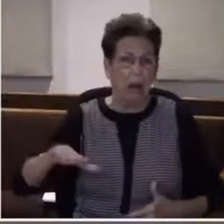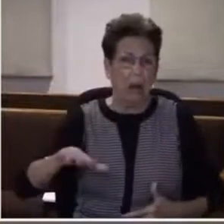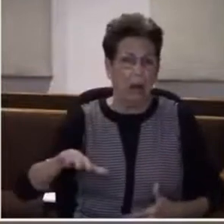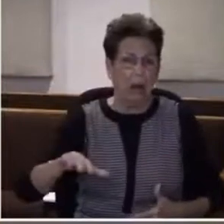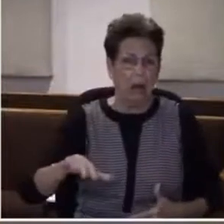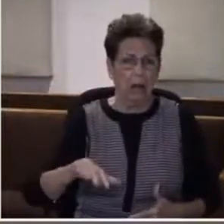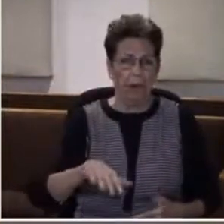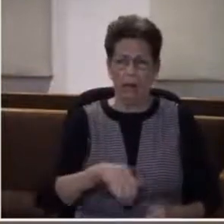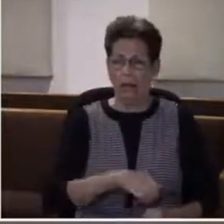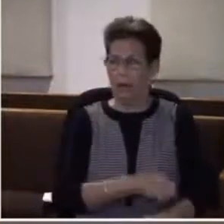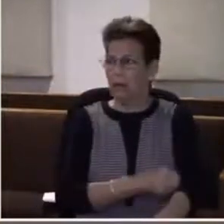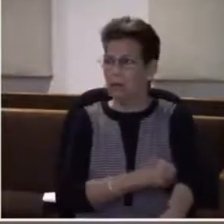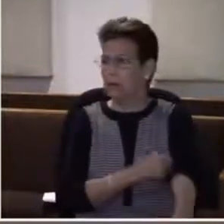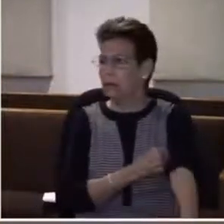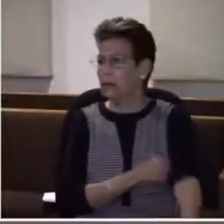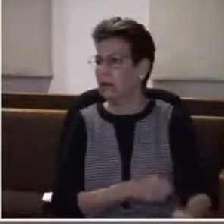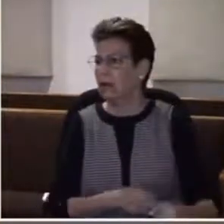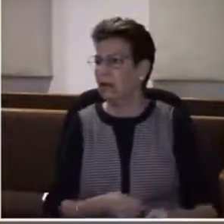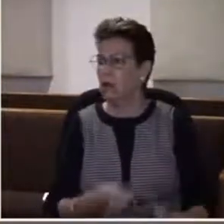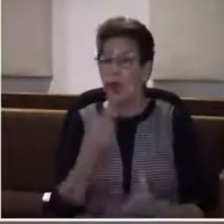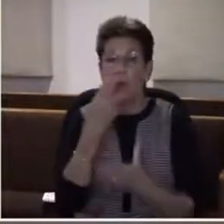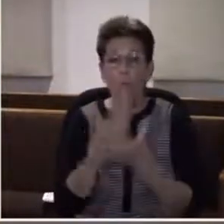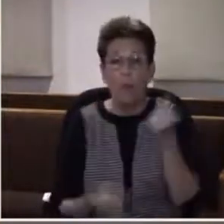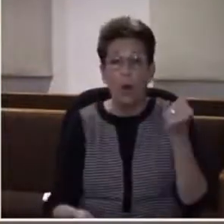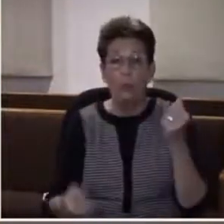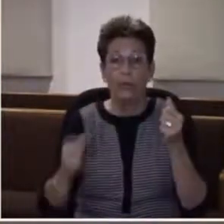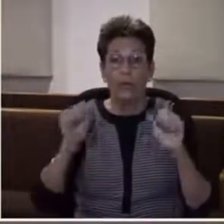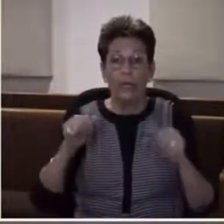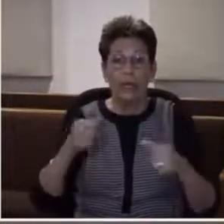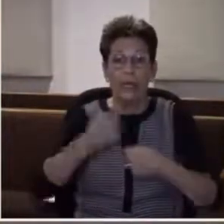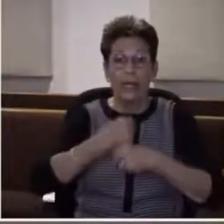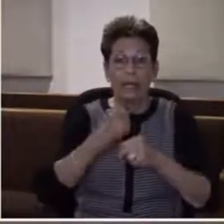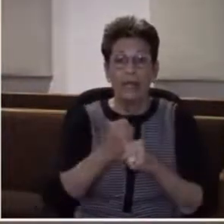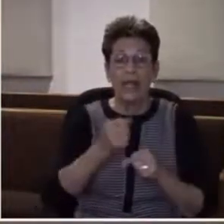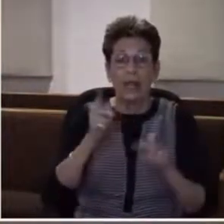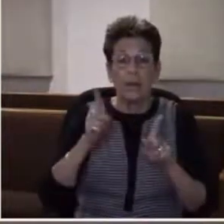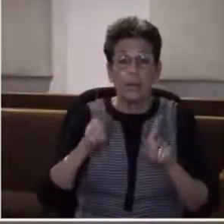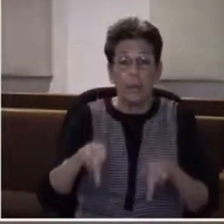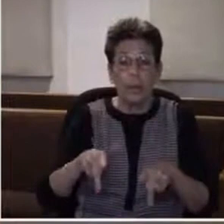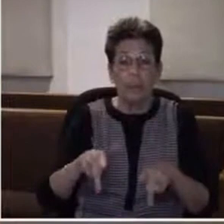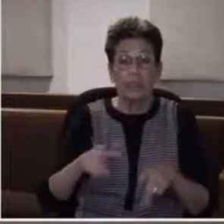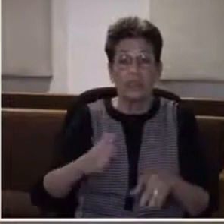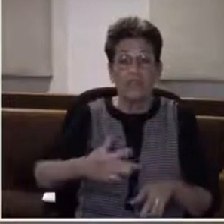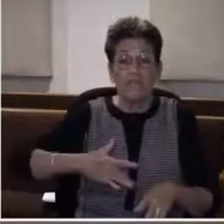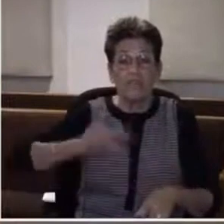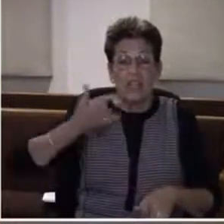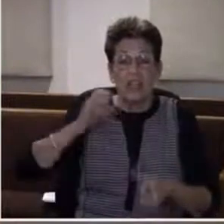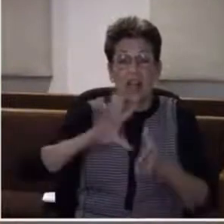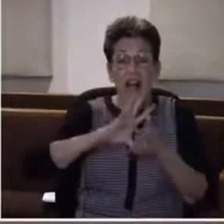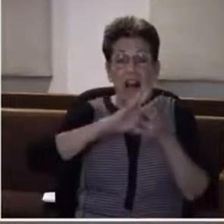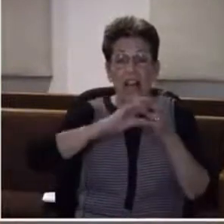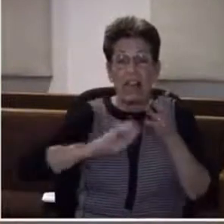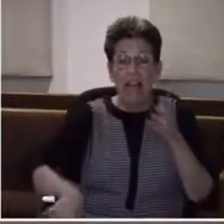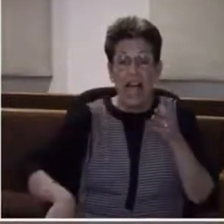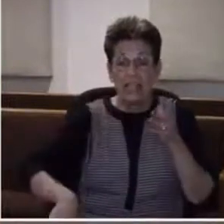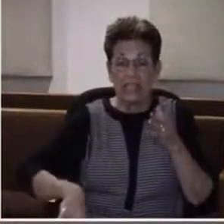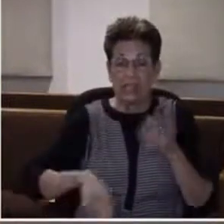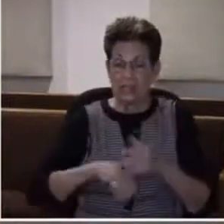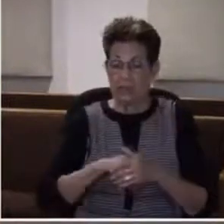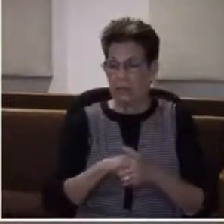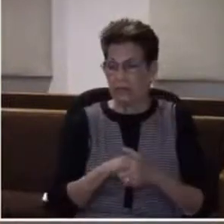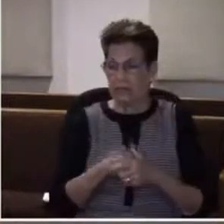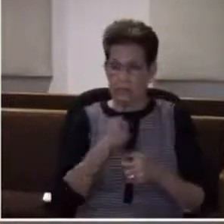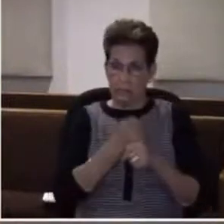Both can make a person feel less, can attack the esteem, make you